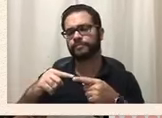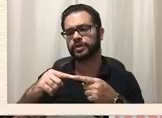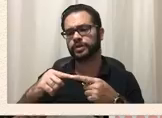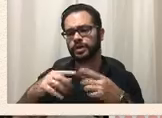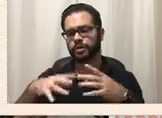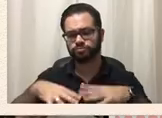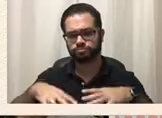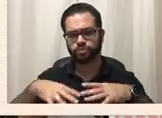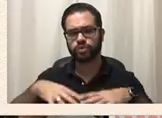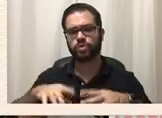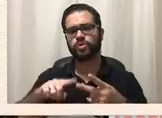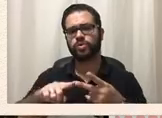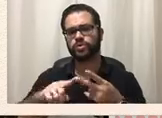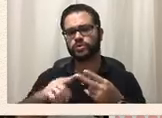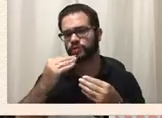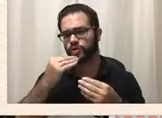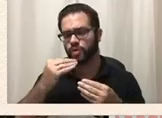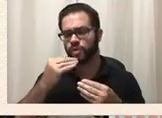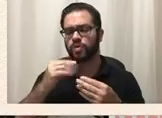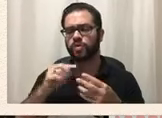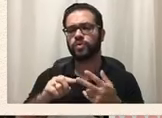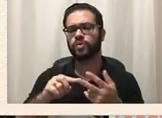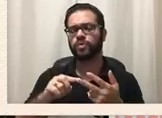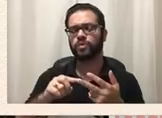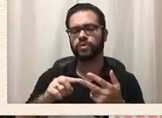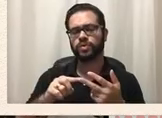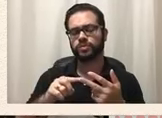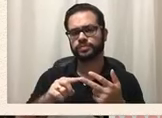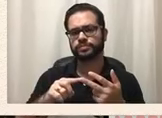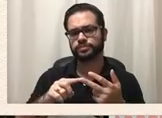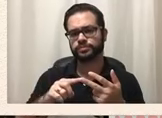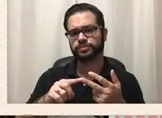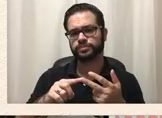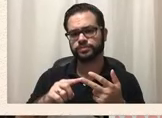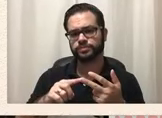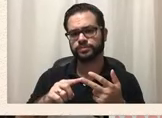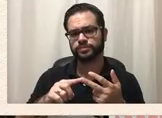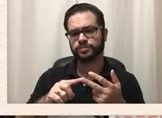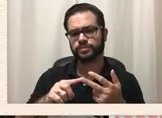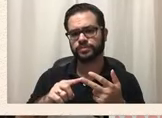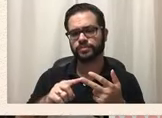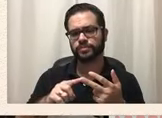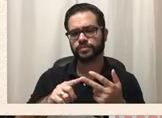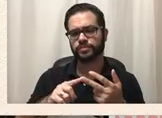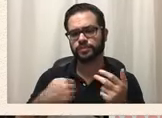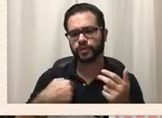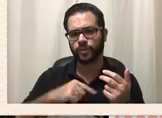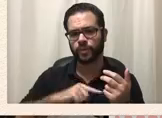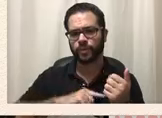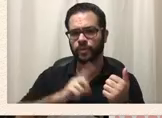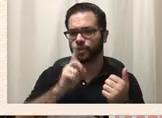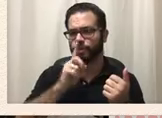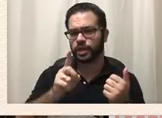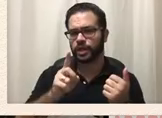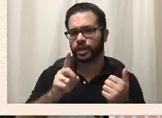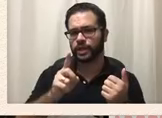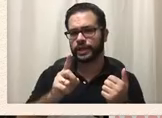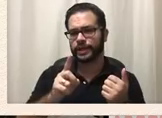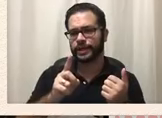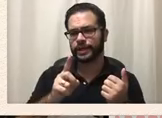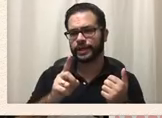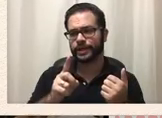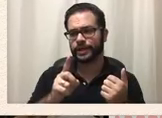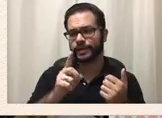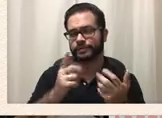And I asked him, I said, well, do you ever take a day off? He said, I can't take a day off